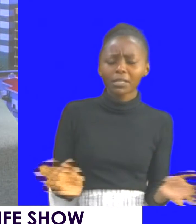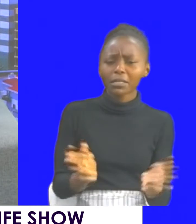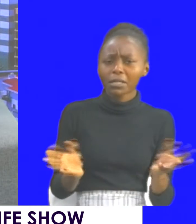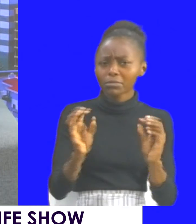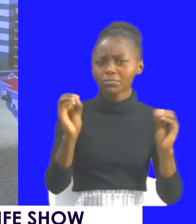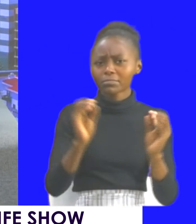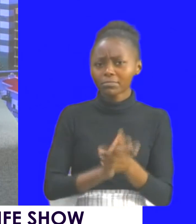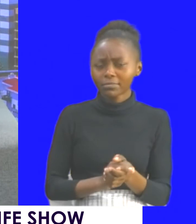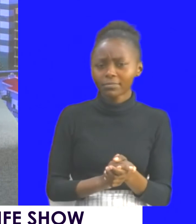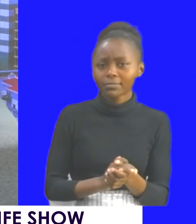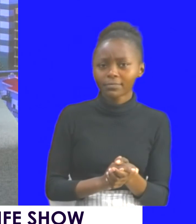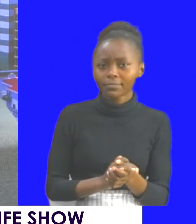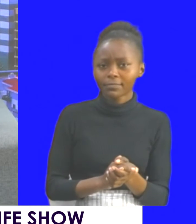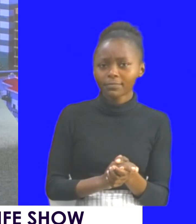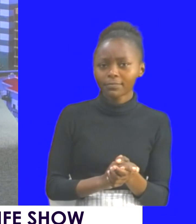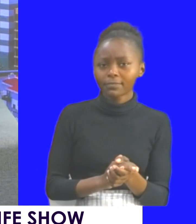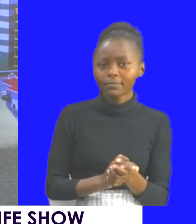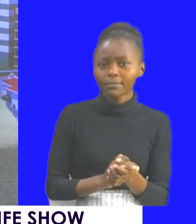naysay.